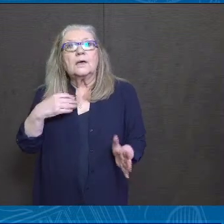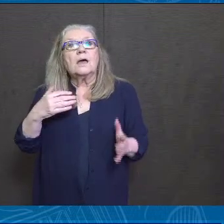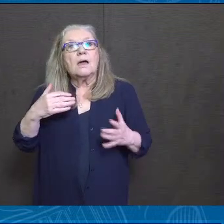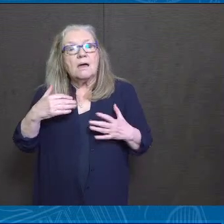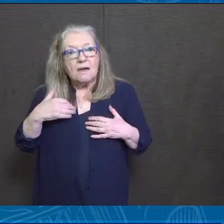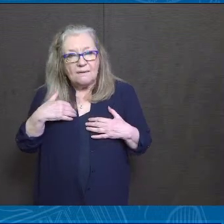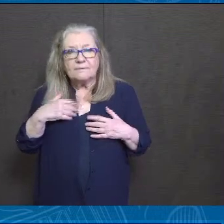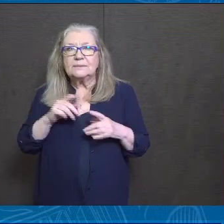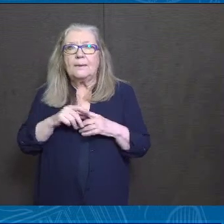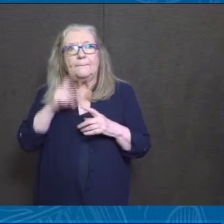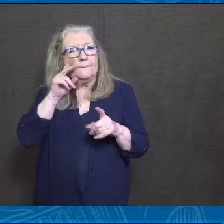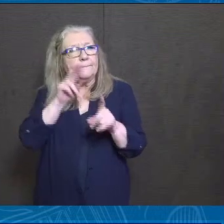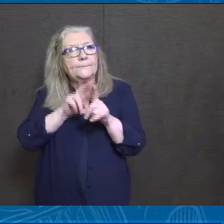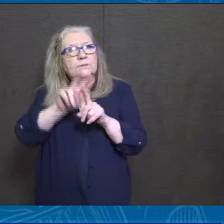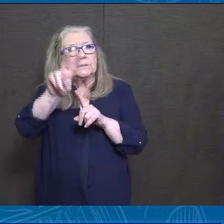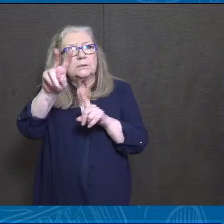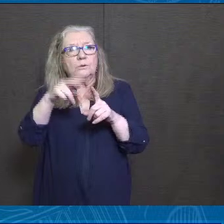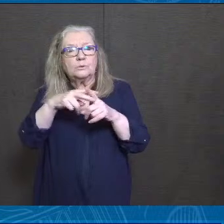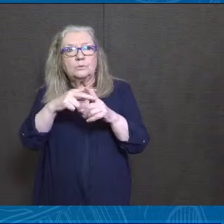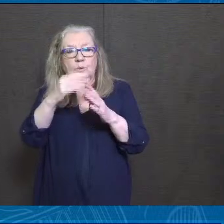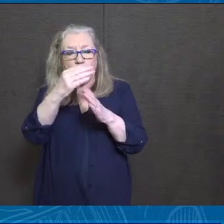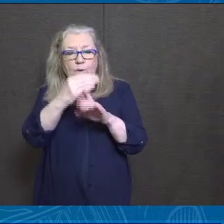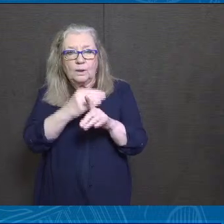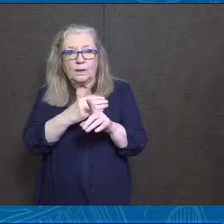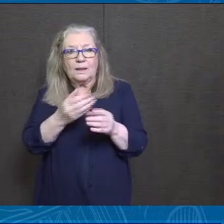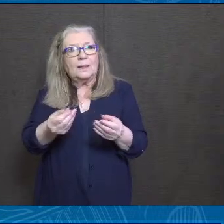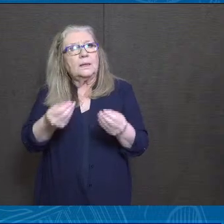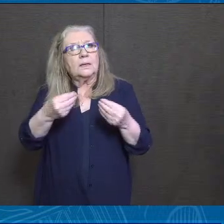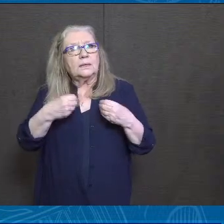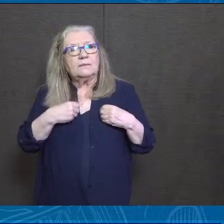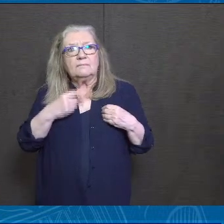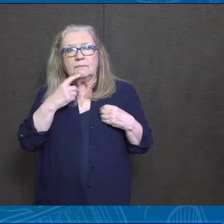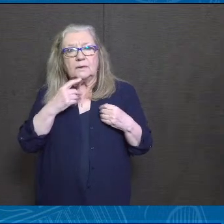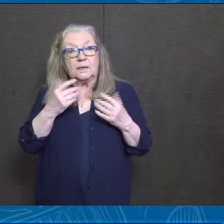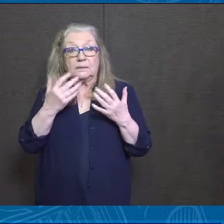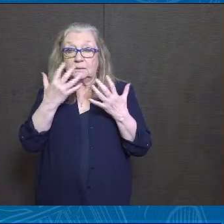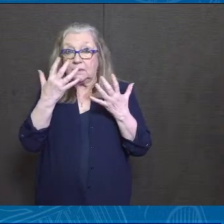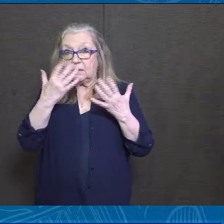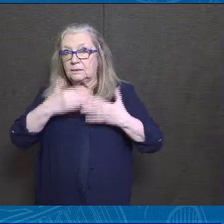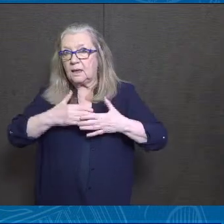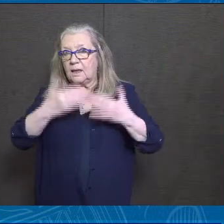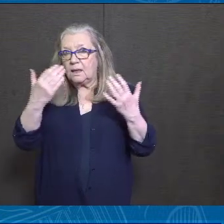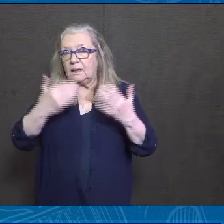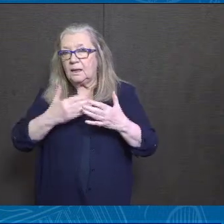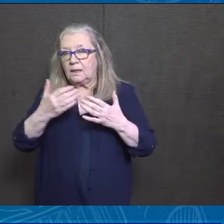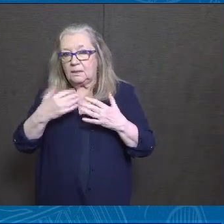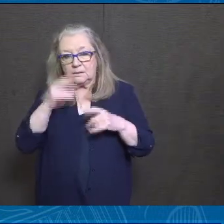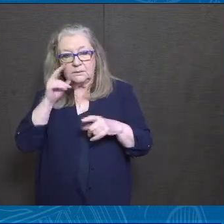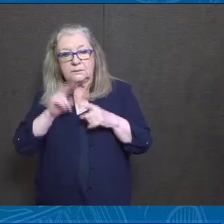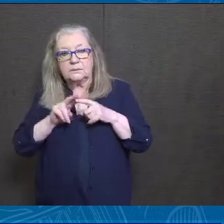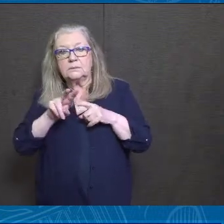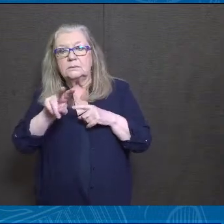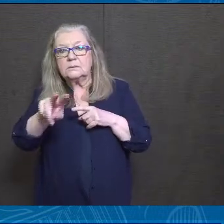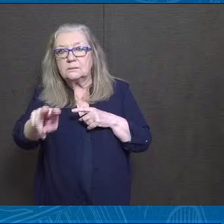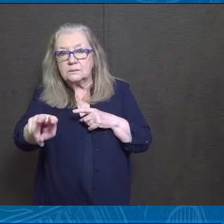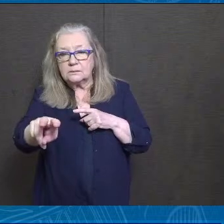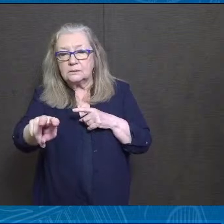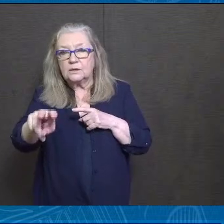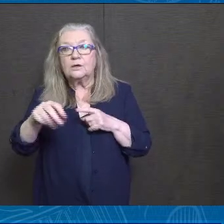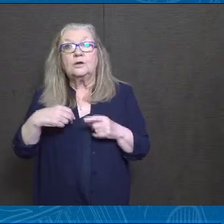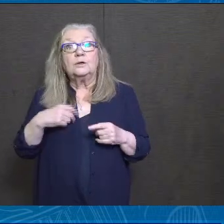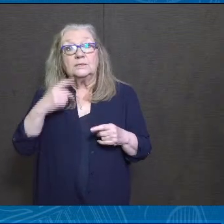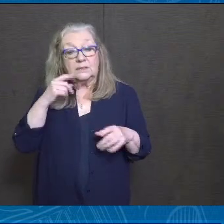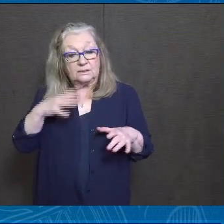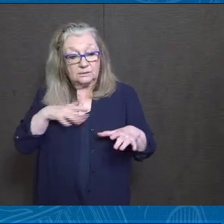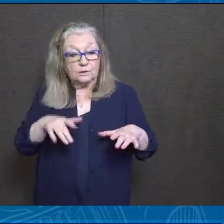prediction tool, which gives almost 10-day stream flow forecast in a river stretch that is in the larger Hindu Kush Himalaya